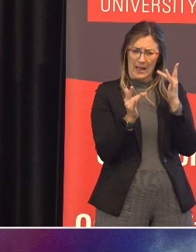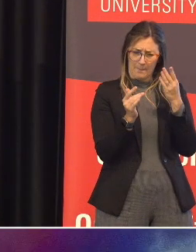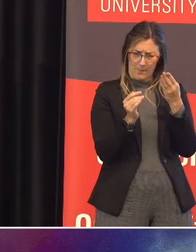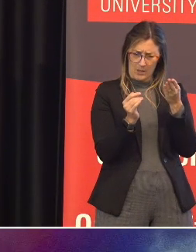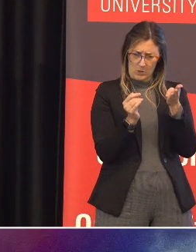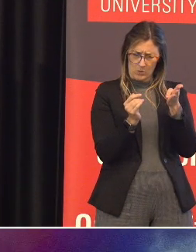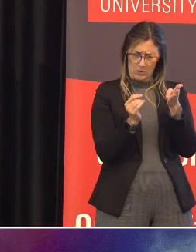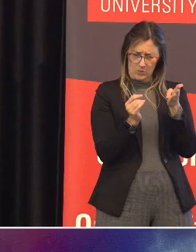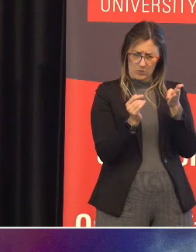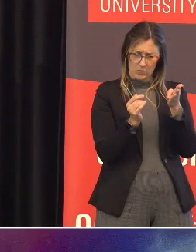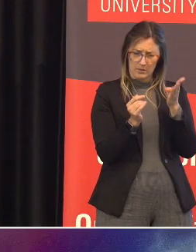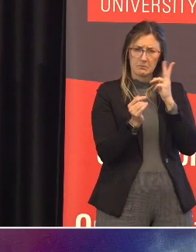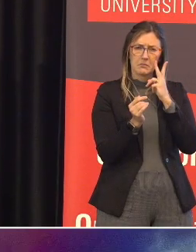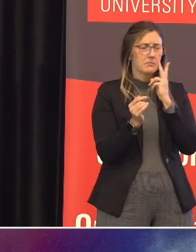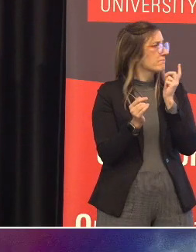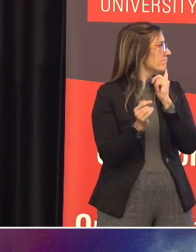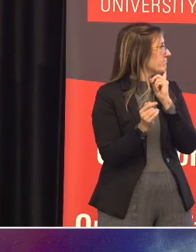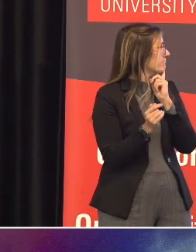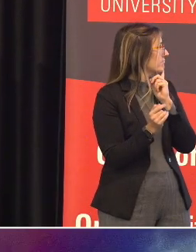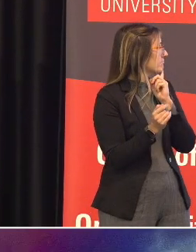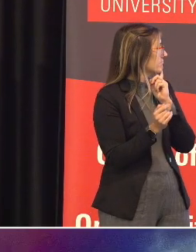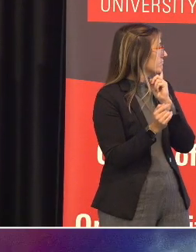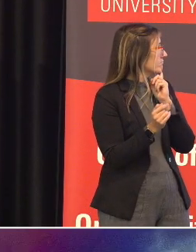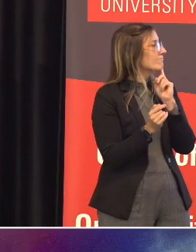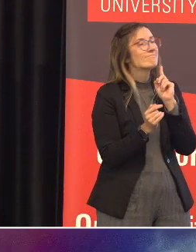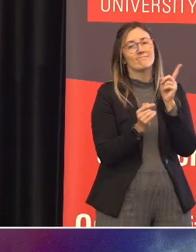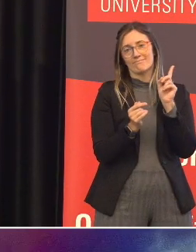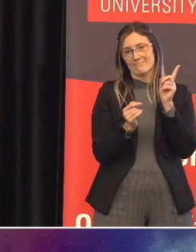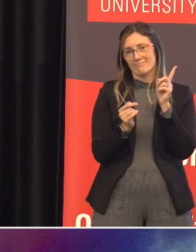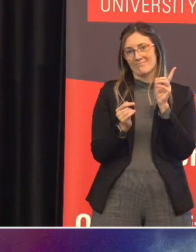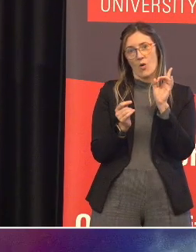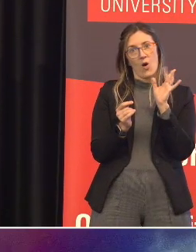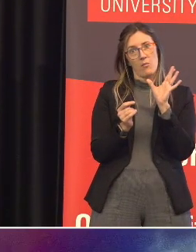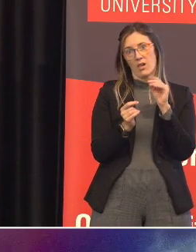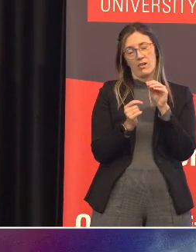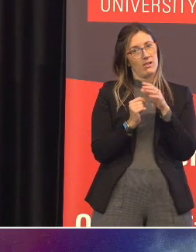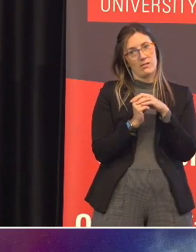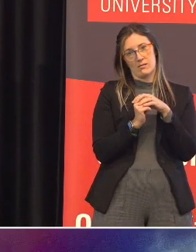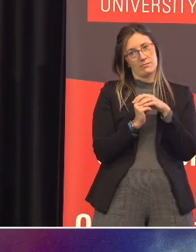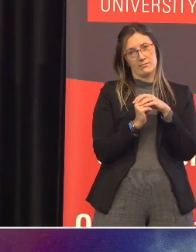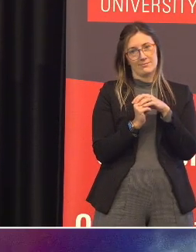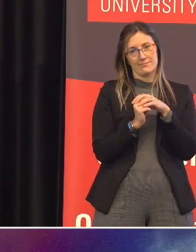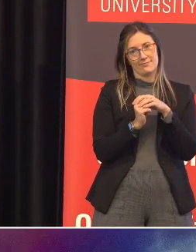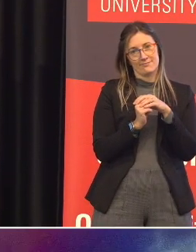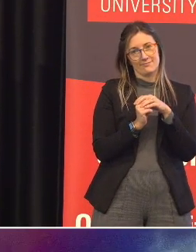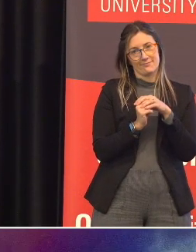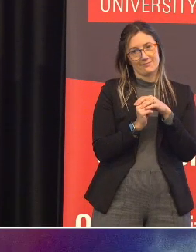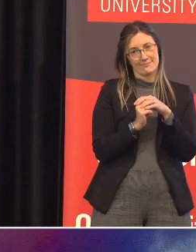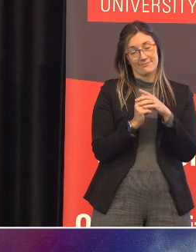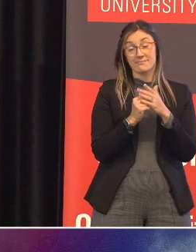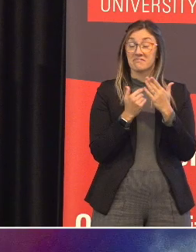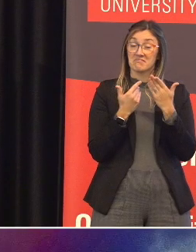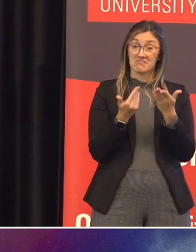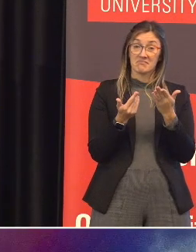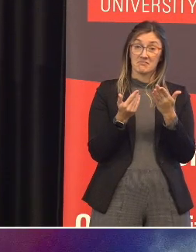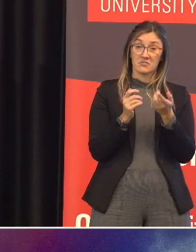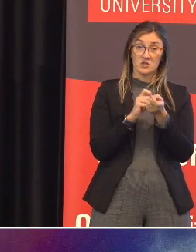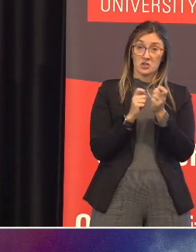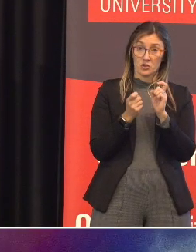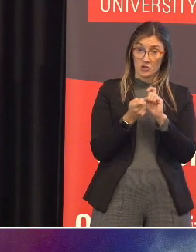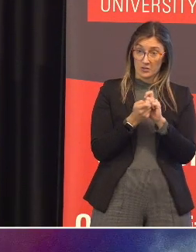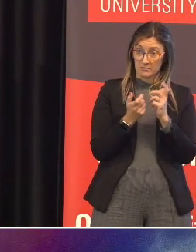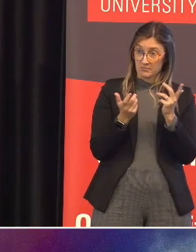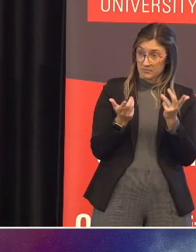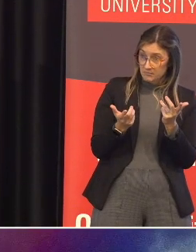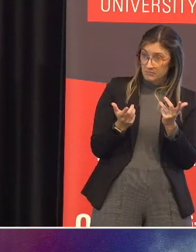look. Yes, yes, yes, yes. Horrible. So let's go in, and how do we change that? Let's go in